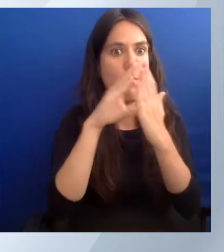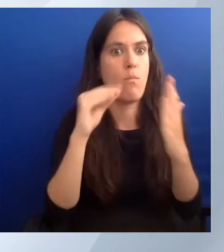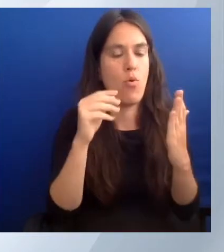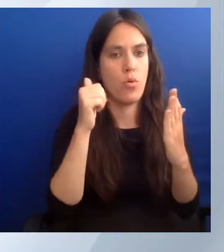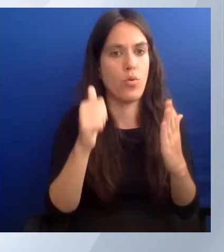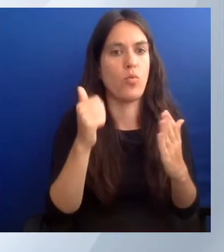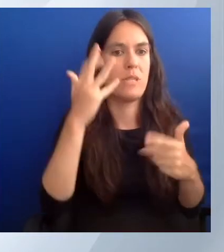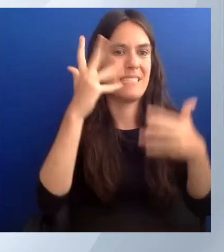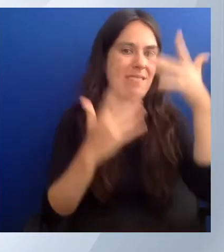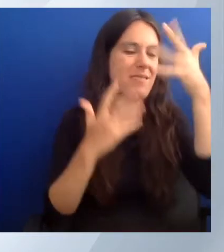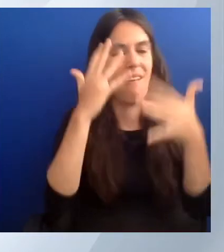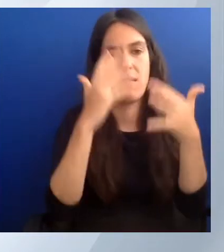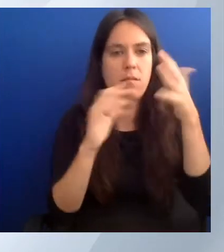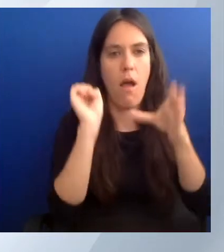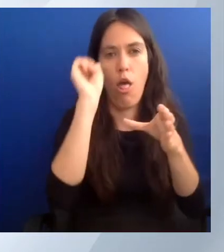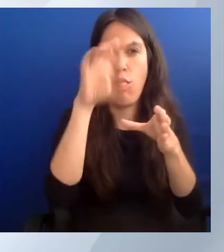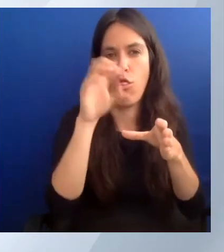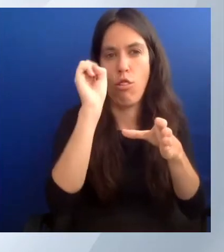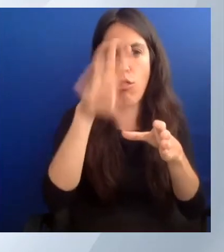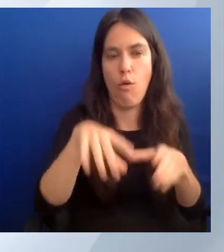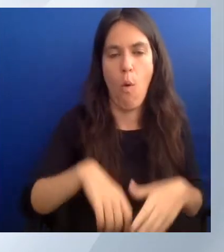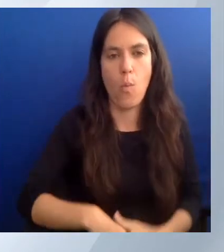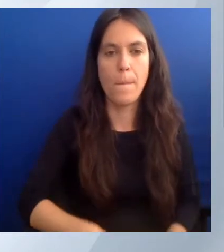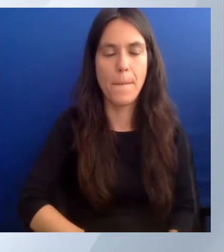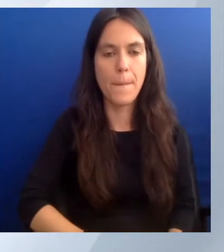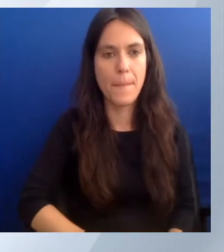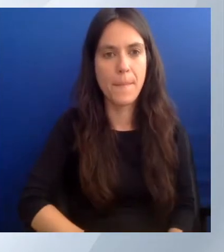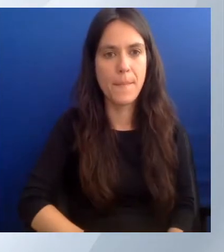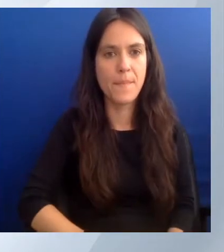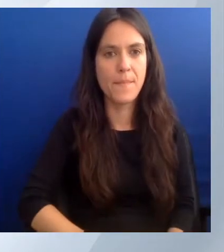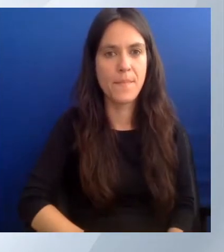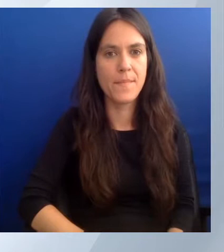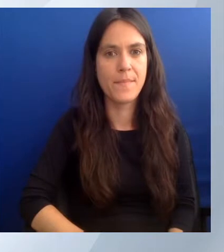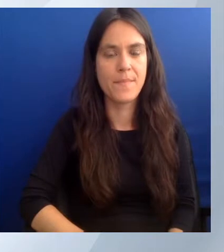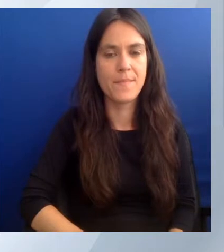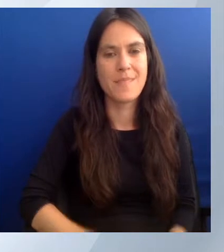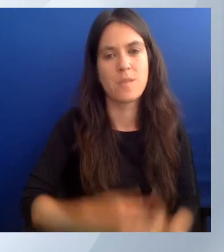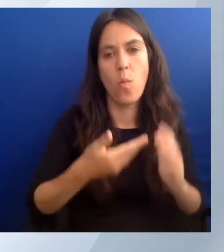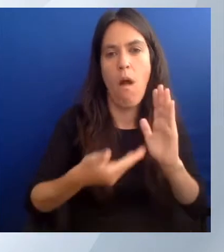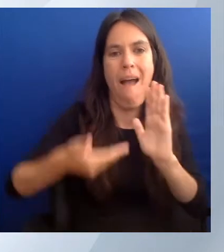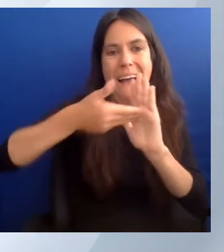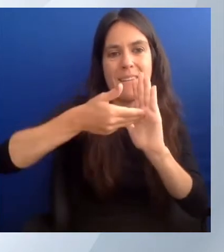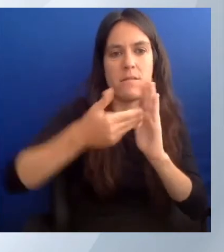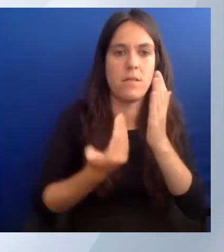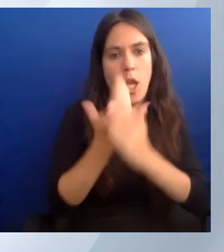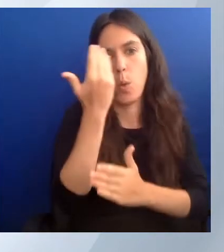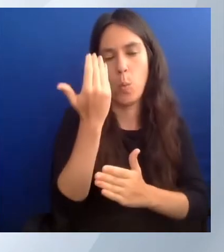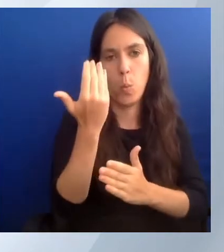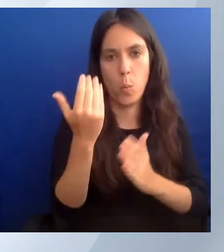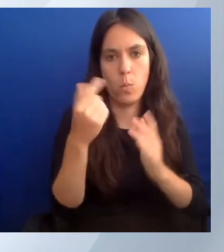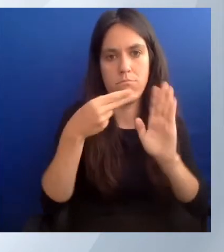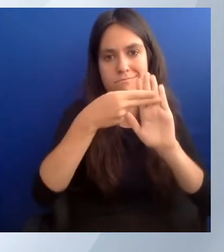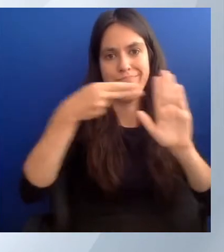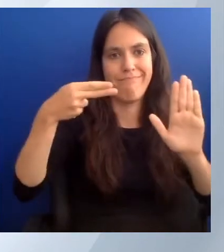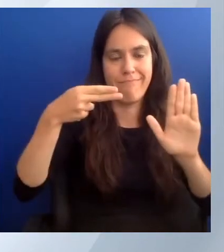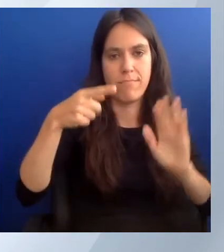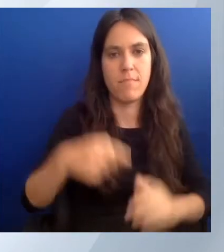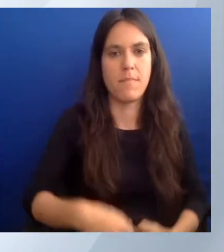going to throw into the storage account. So let's just add a new class here. If I